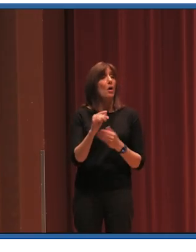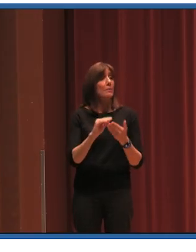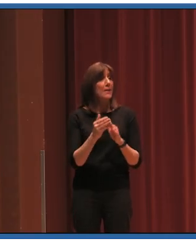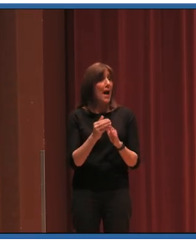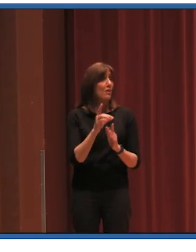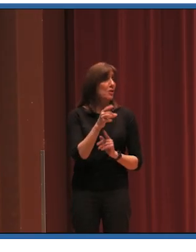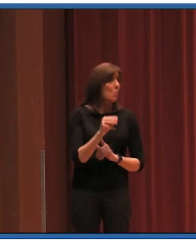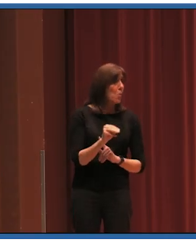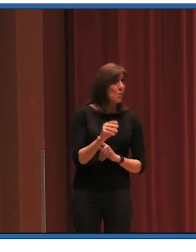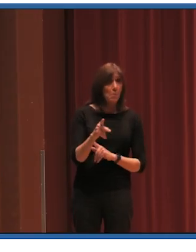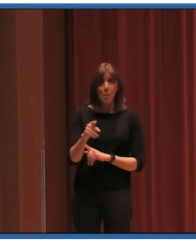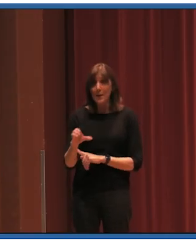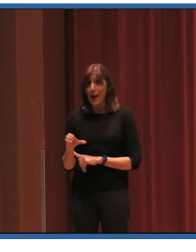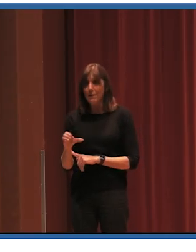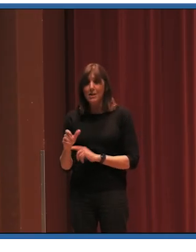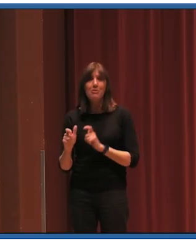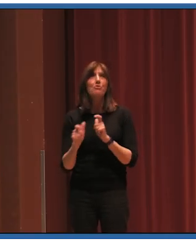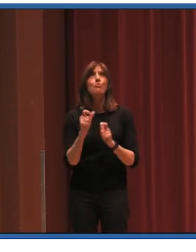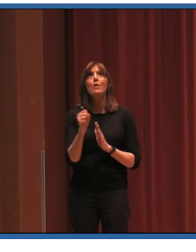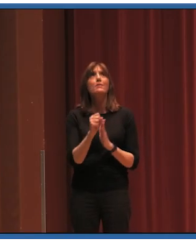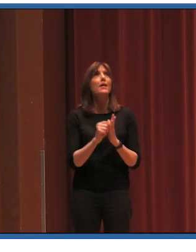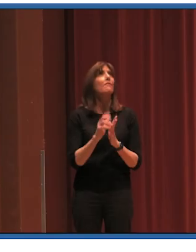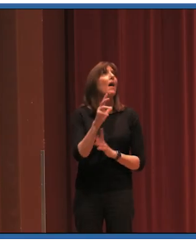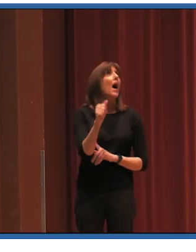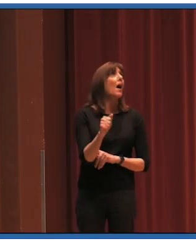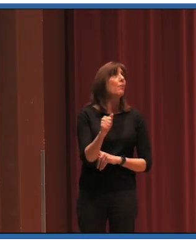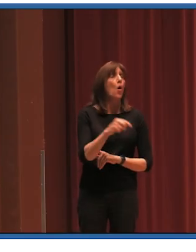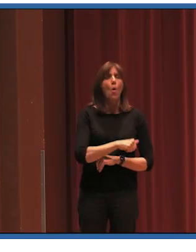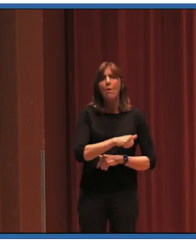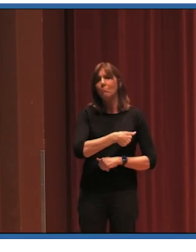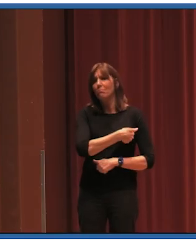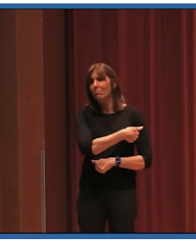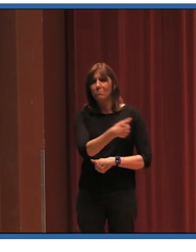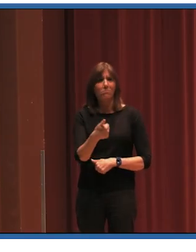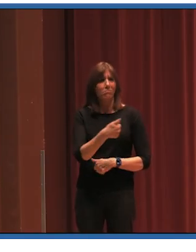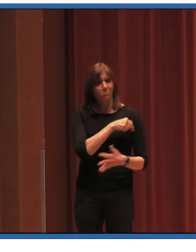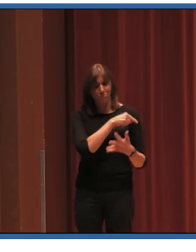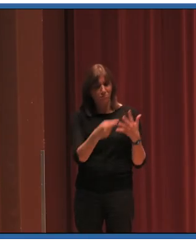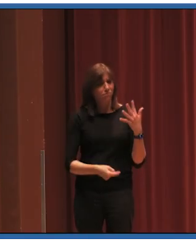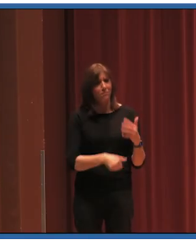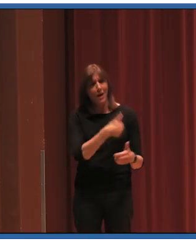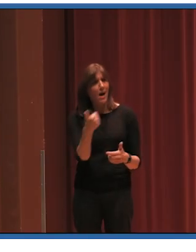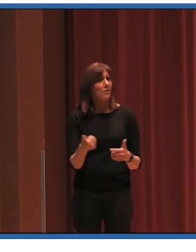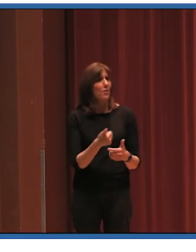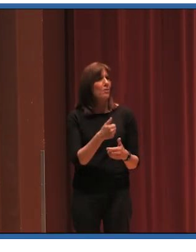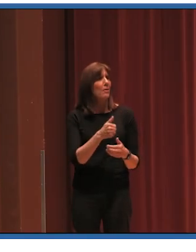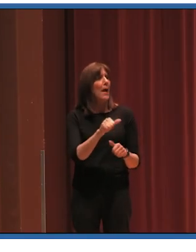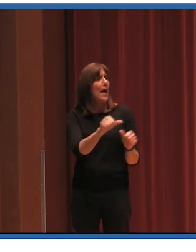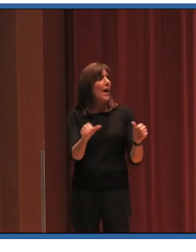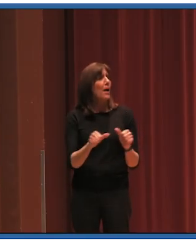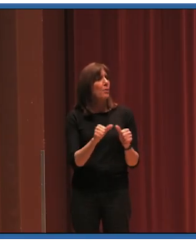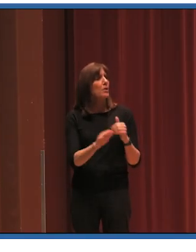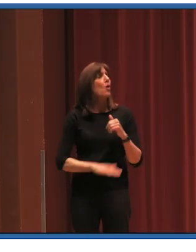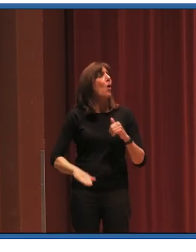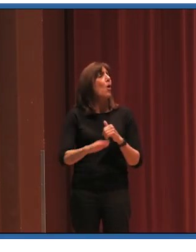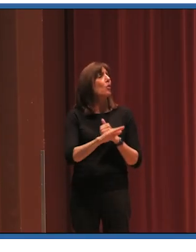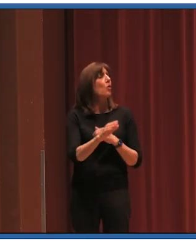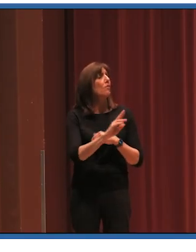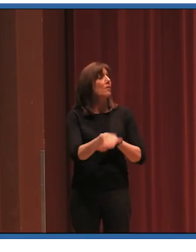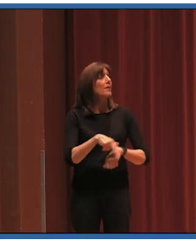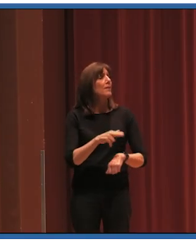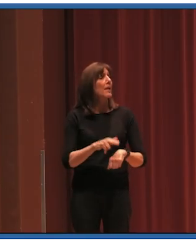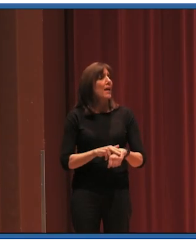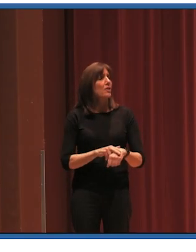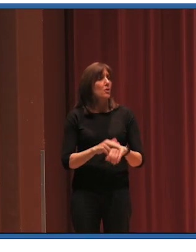Polk County, the great state of Iowa, or the hundreds of locations around the nation and the world represented by our online